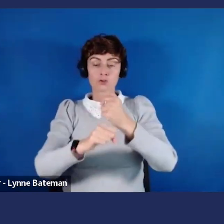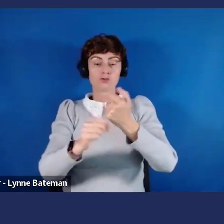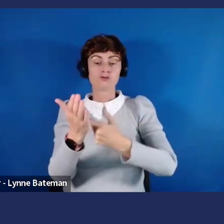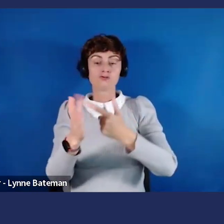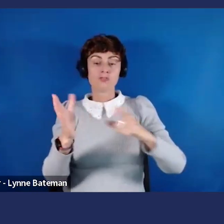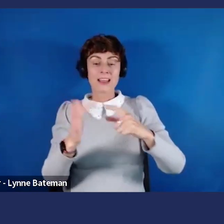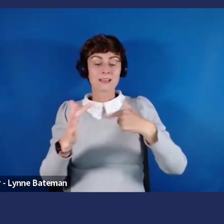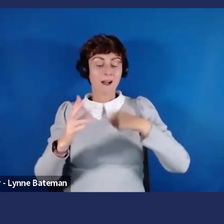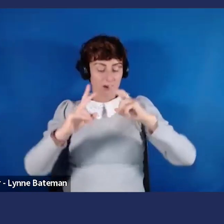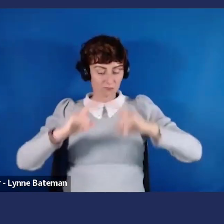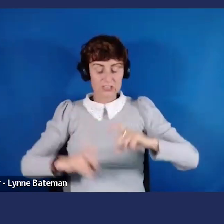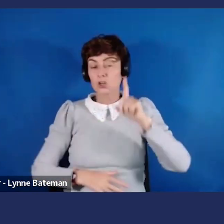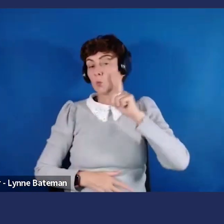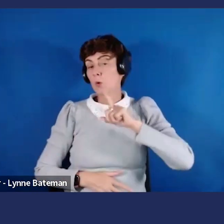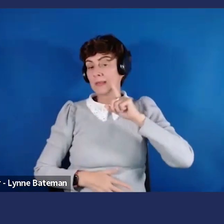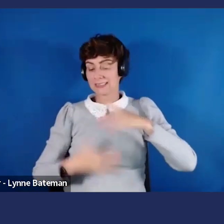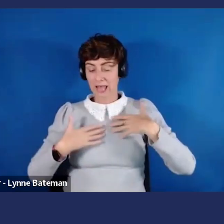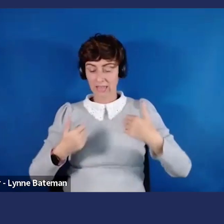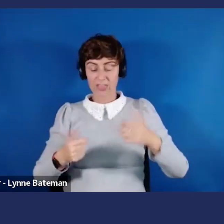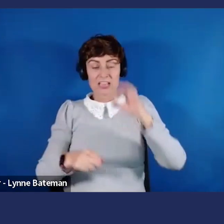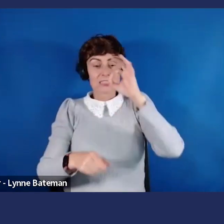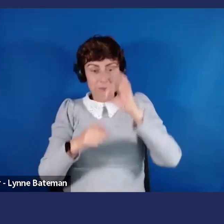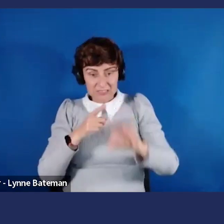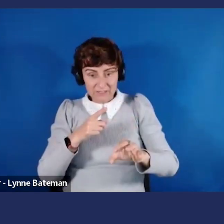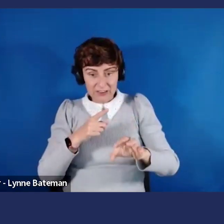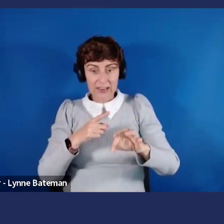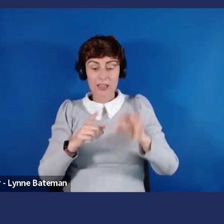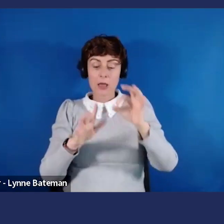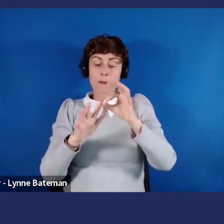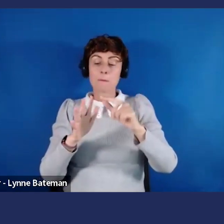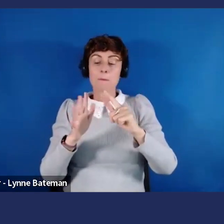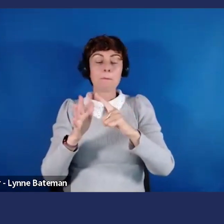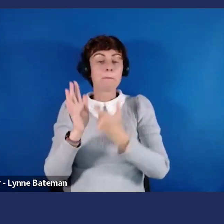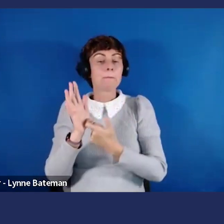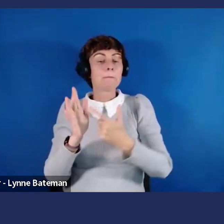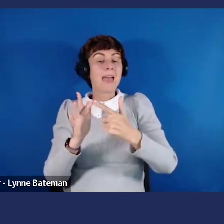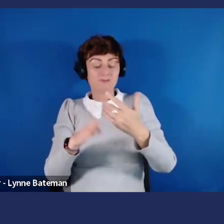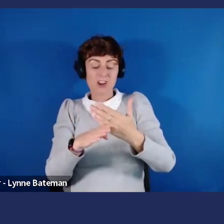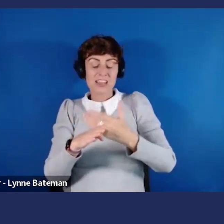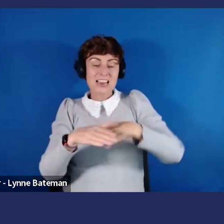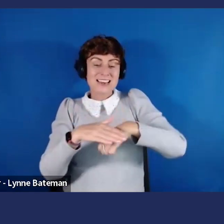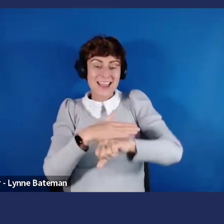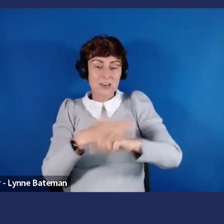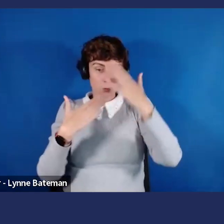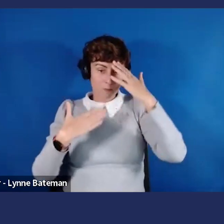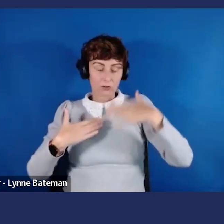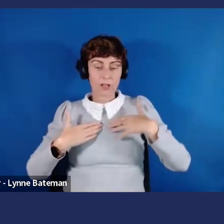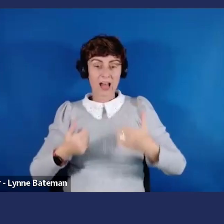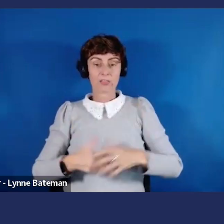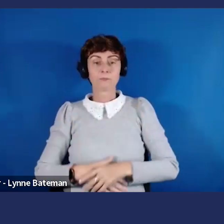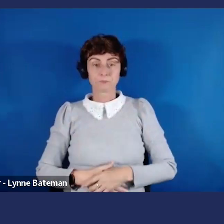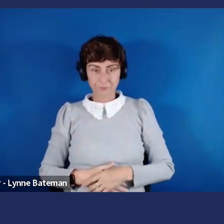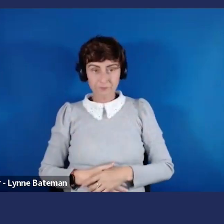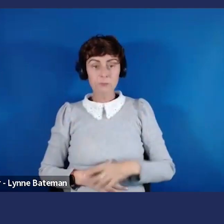in women's health and specifically in perinatal mental health. And I first entered the world of